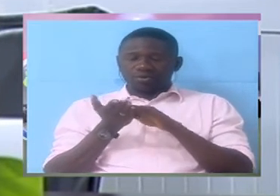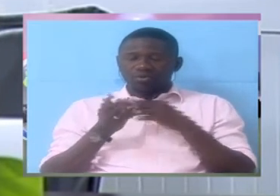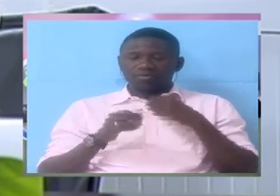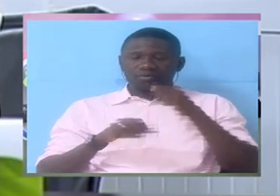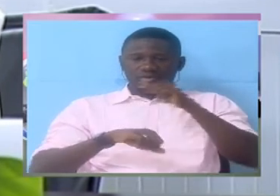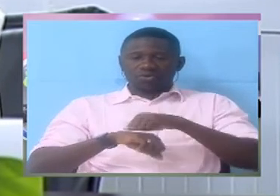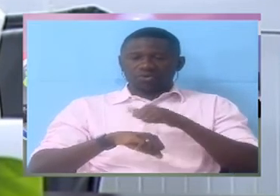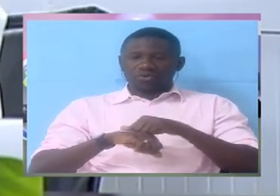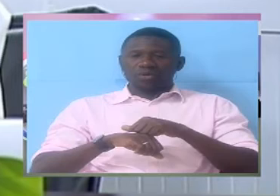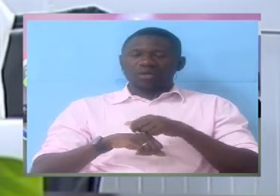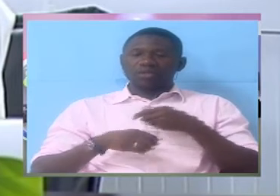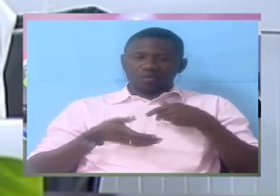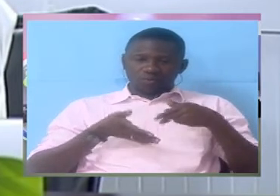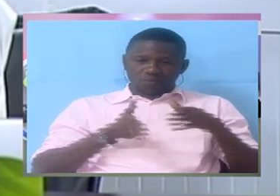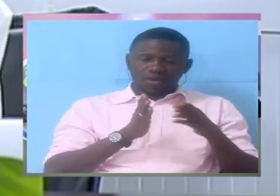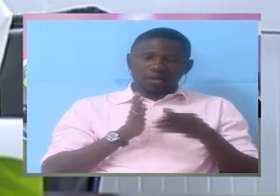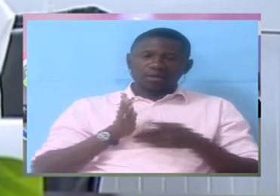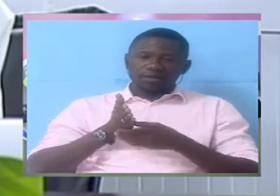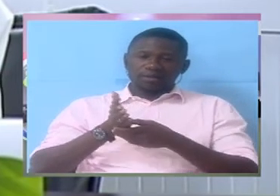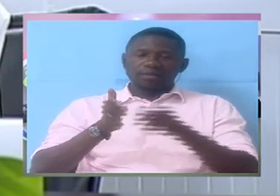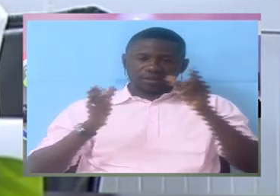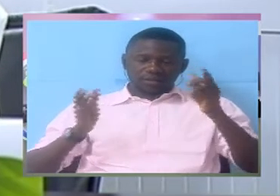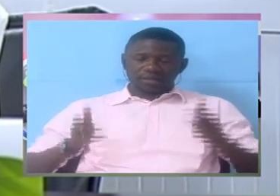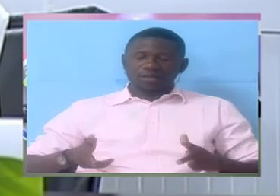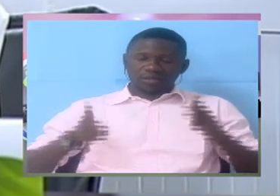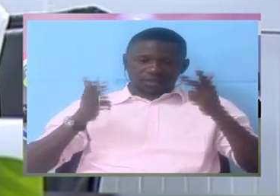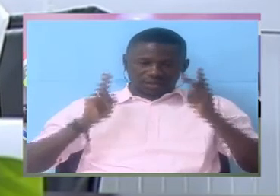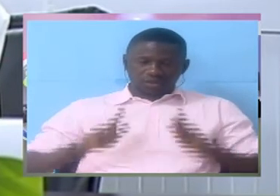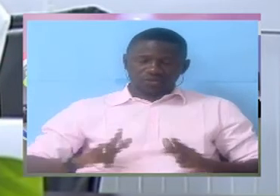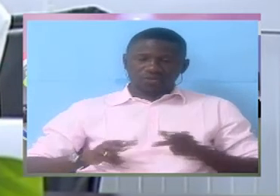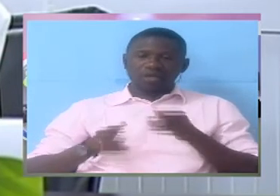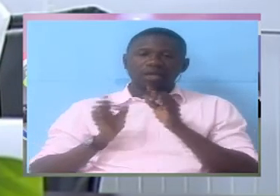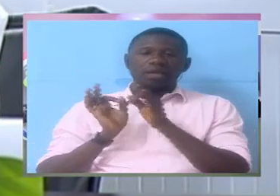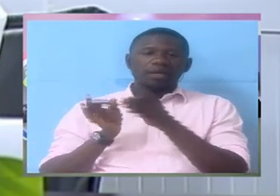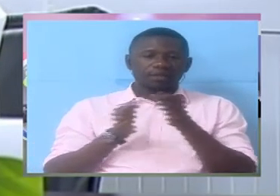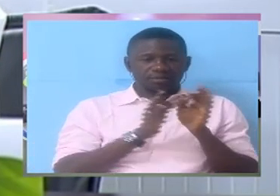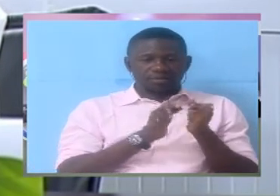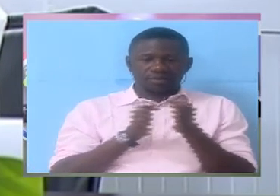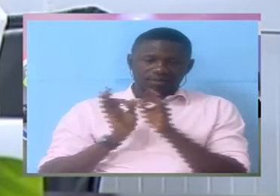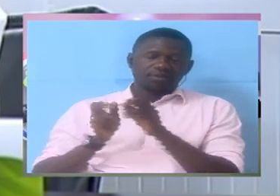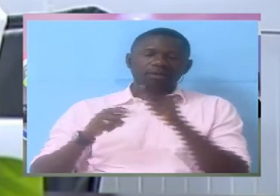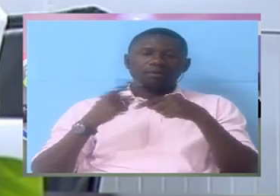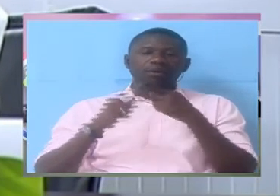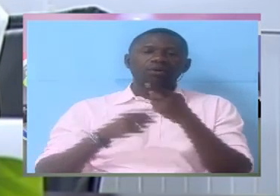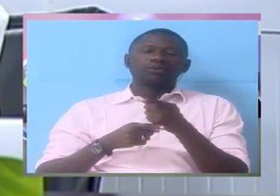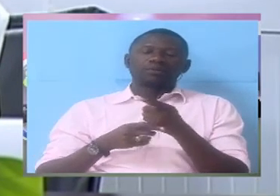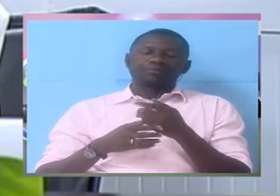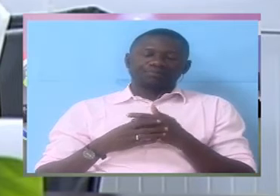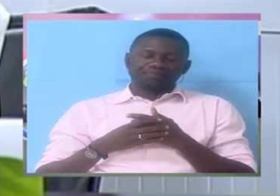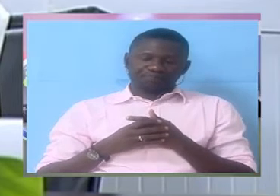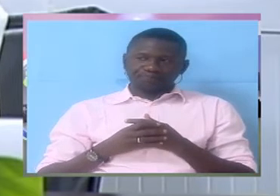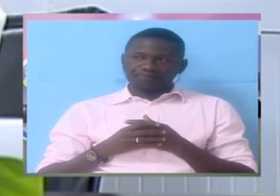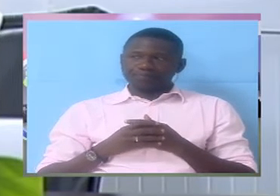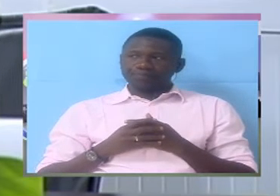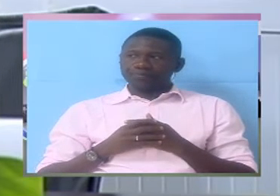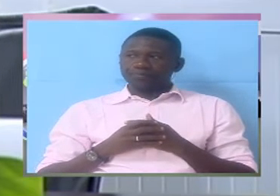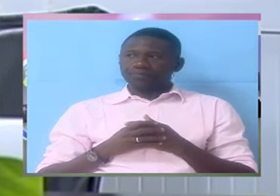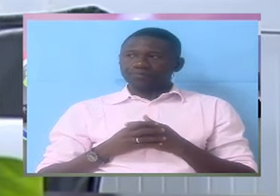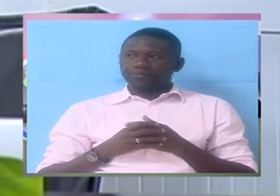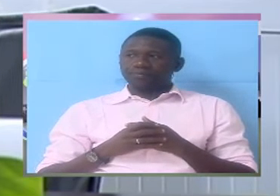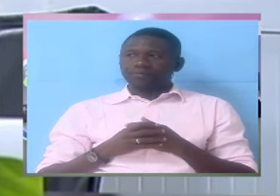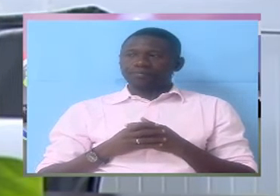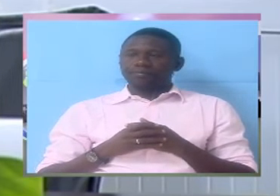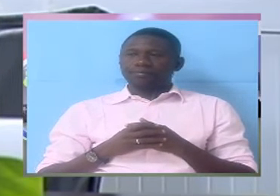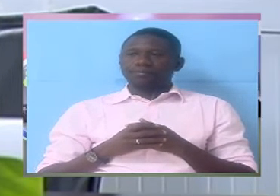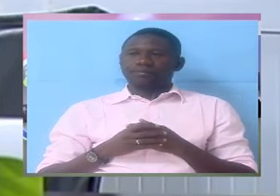explained. Honorable Deputy Chair, nusontale because lead counsel ye tajire ya fango kalango be sata nye